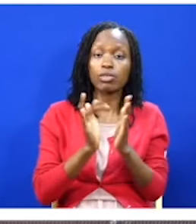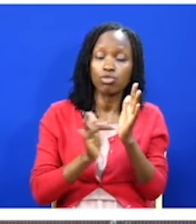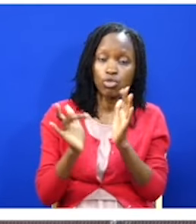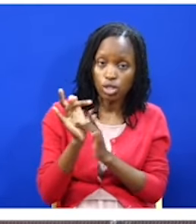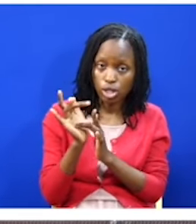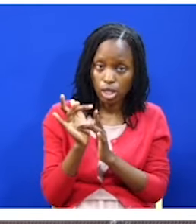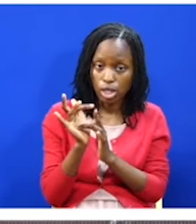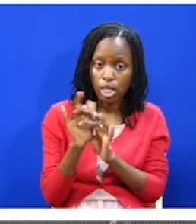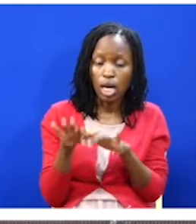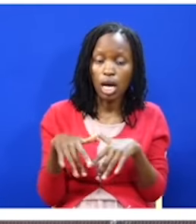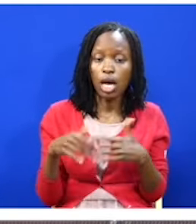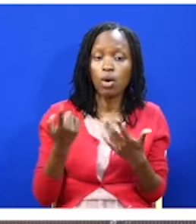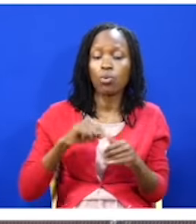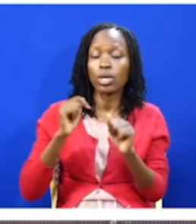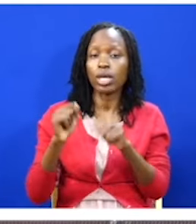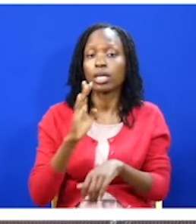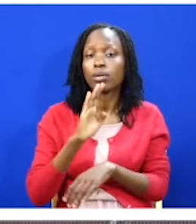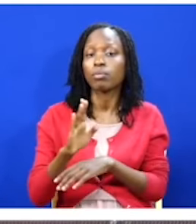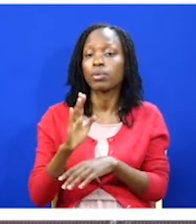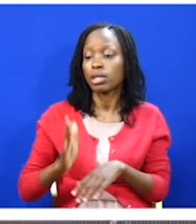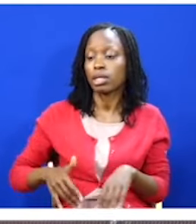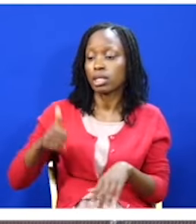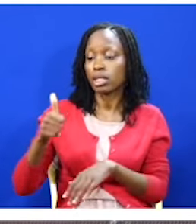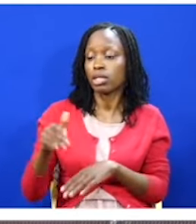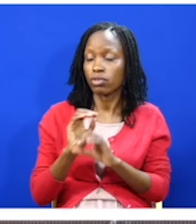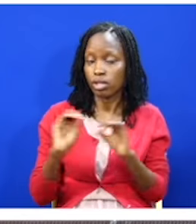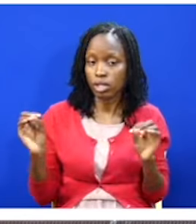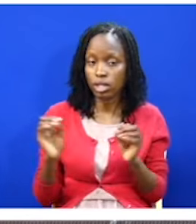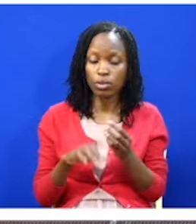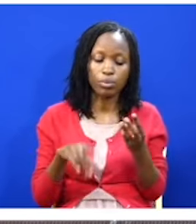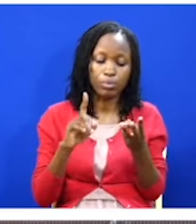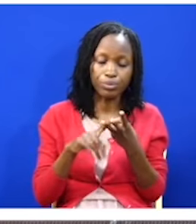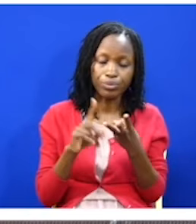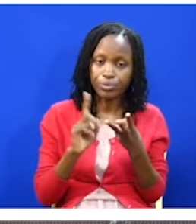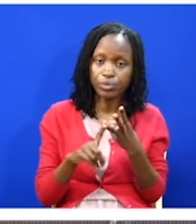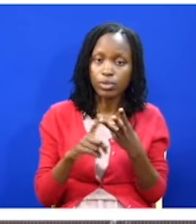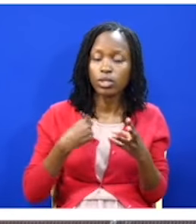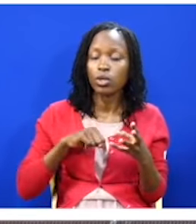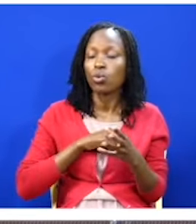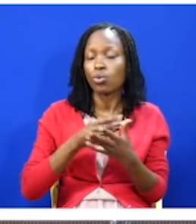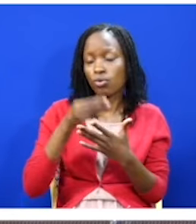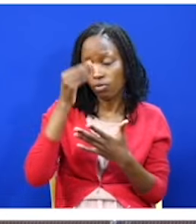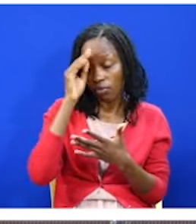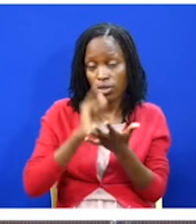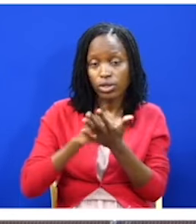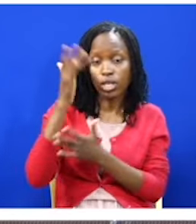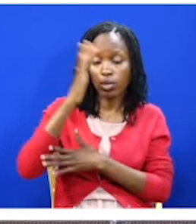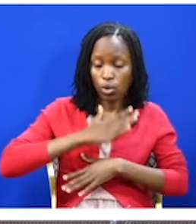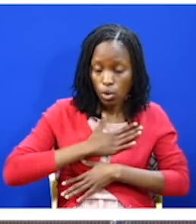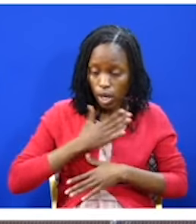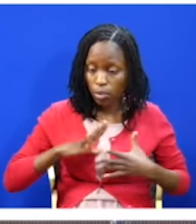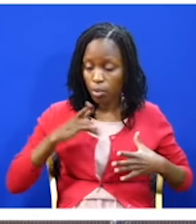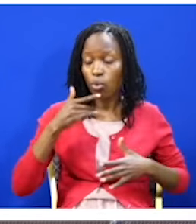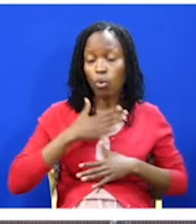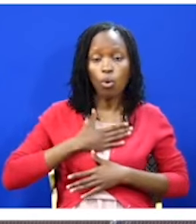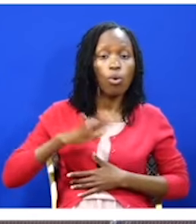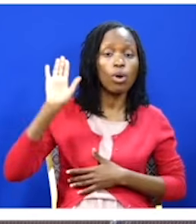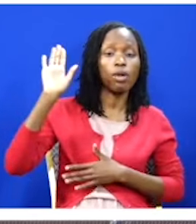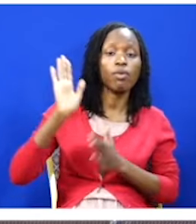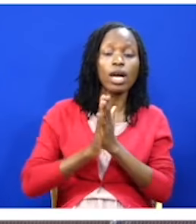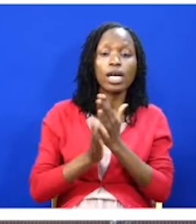Jesus, how we can be unselfish. Number three, we learned that God honors those who honor him